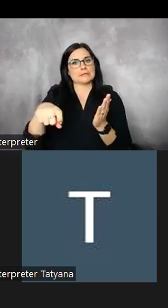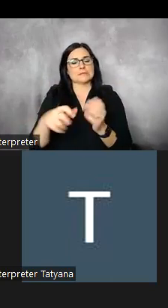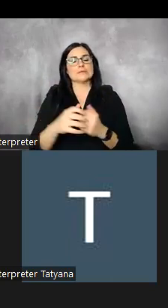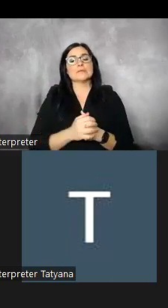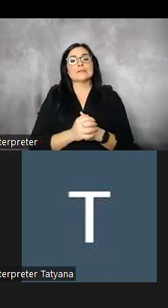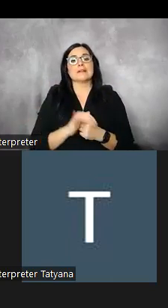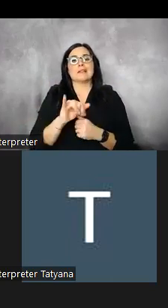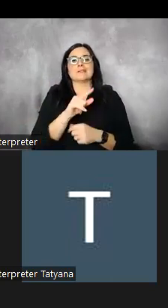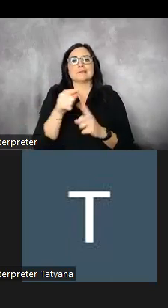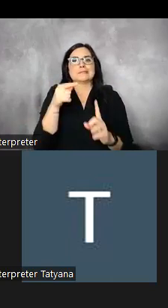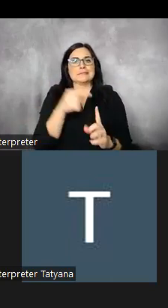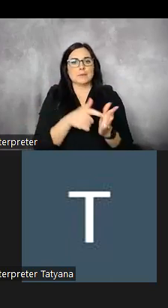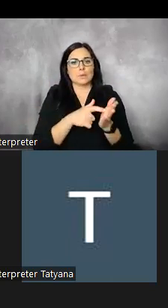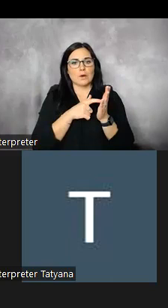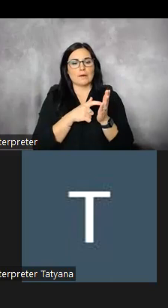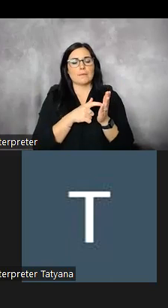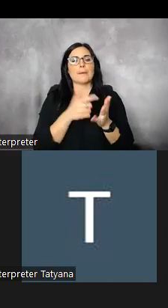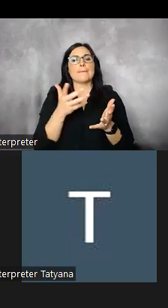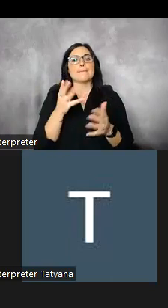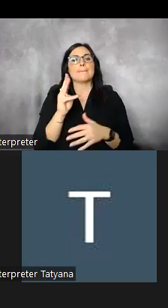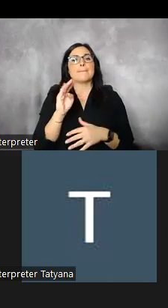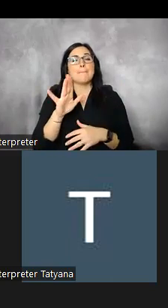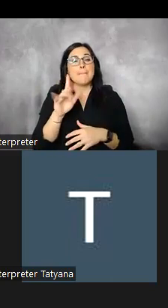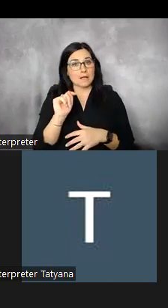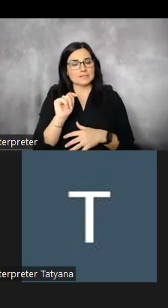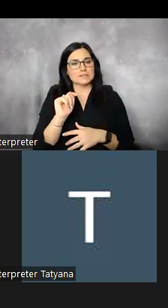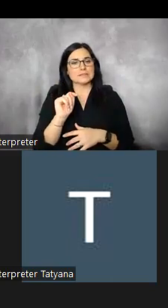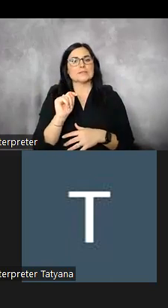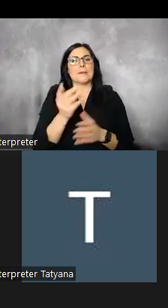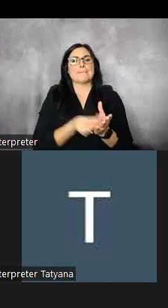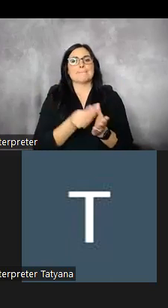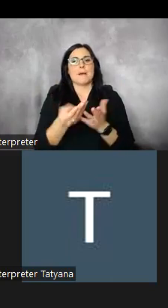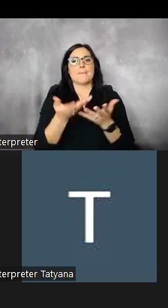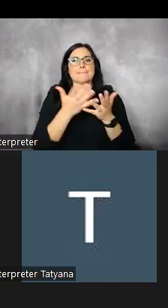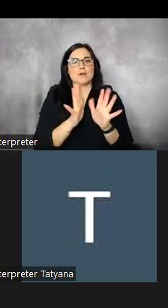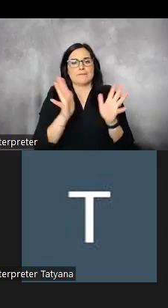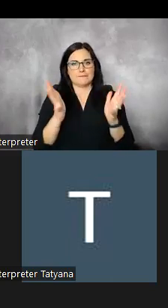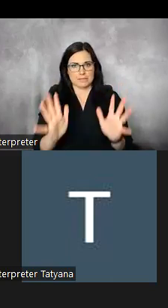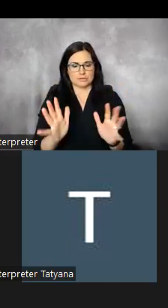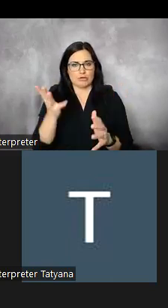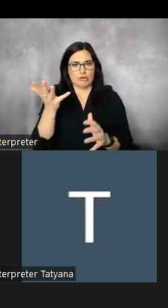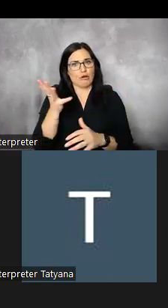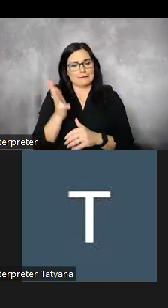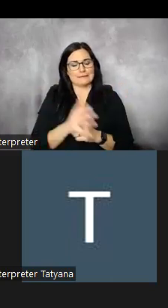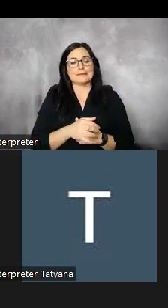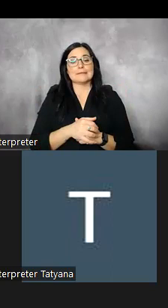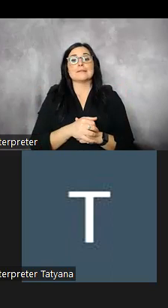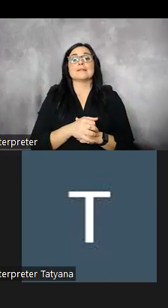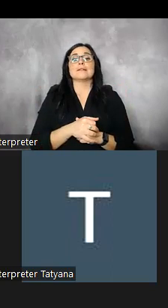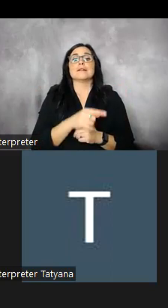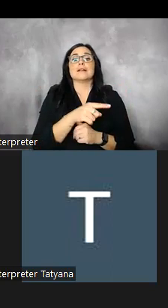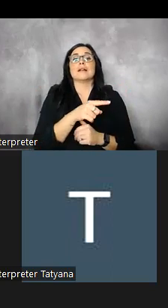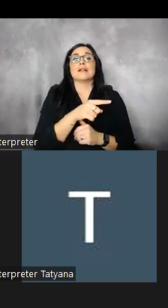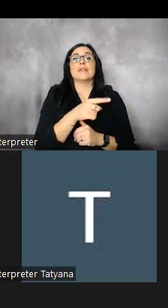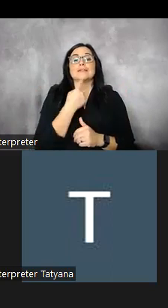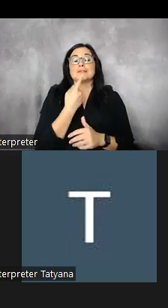specific requirement that needs to be done. The word purchased is the way that they actually put it in a lot of the text.